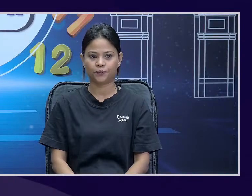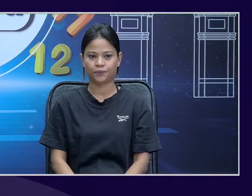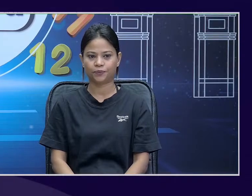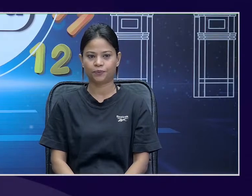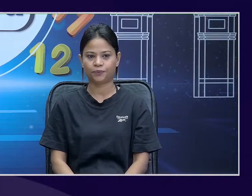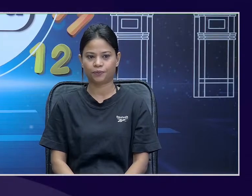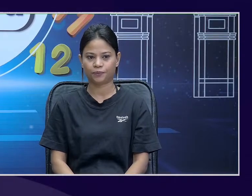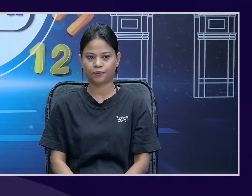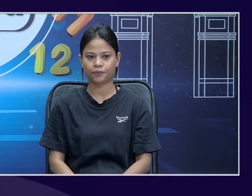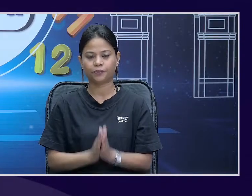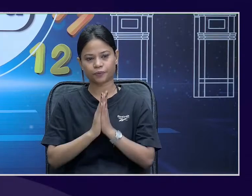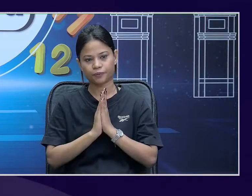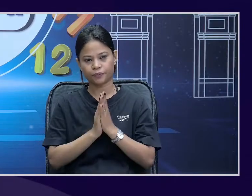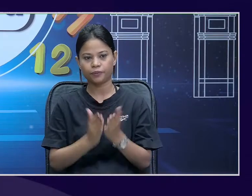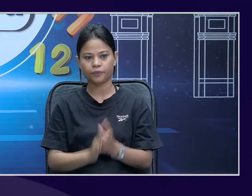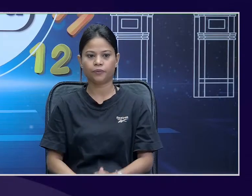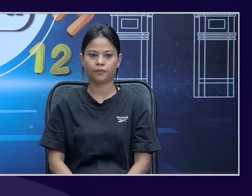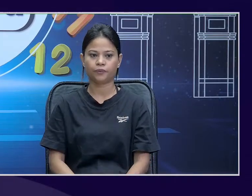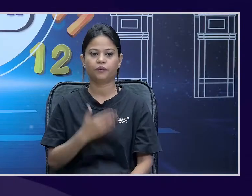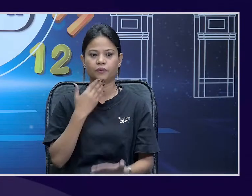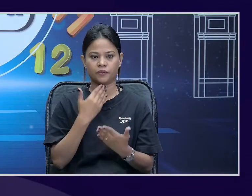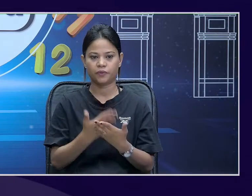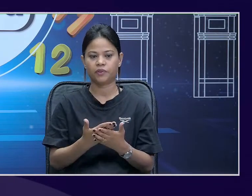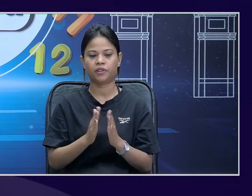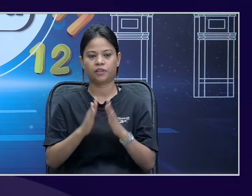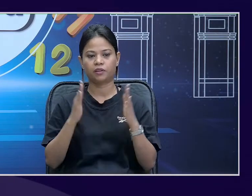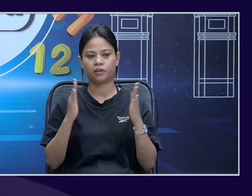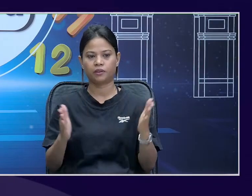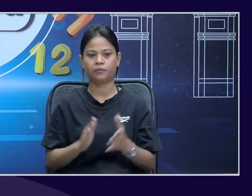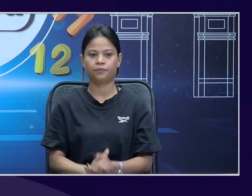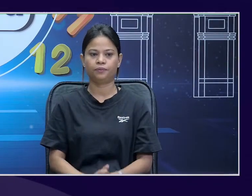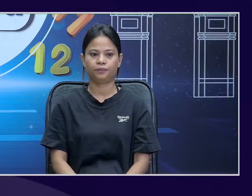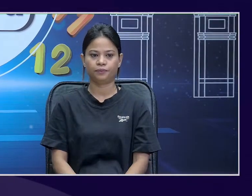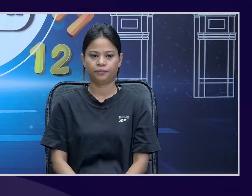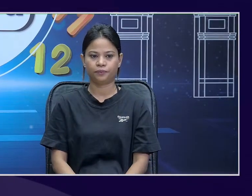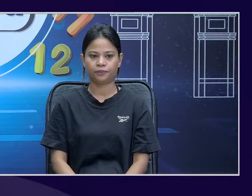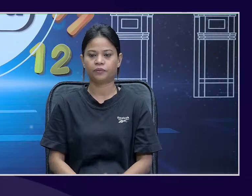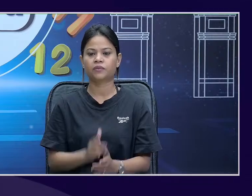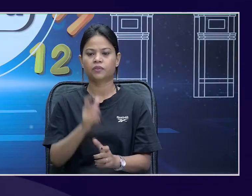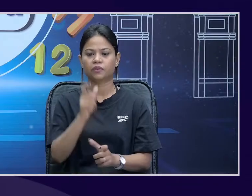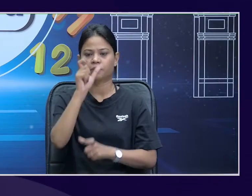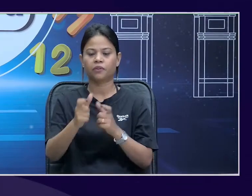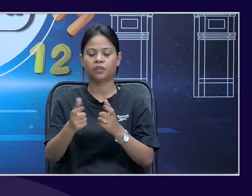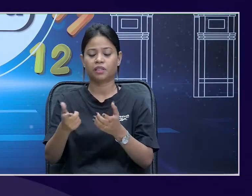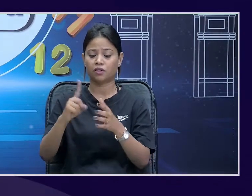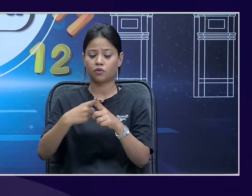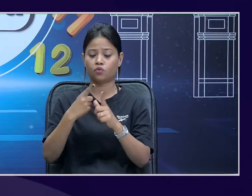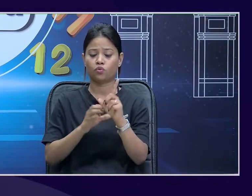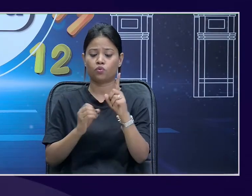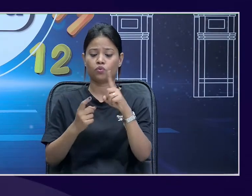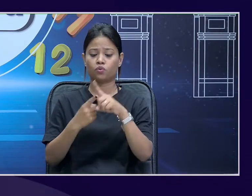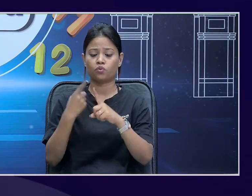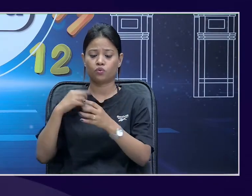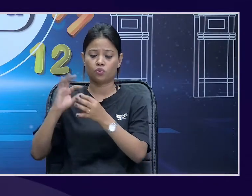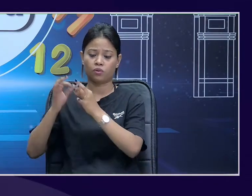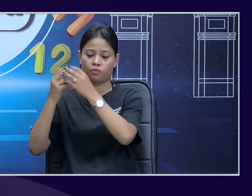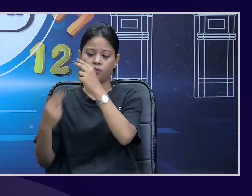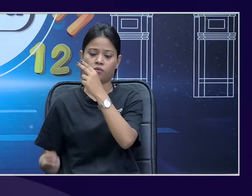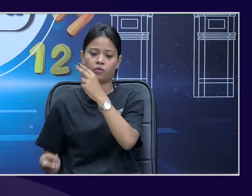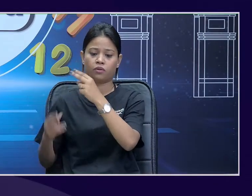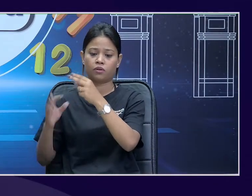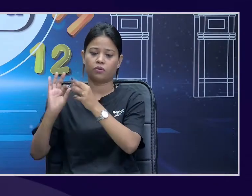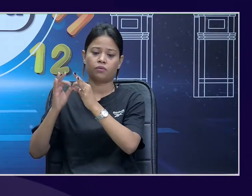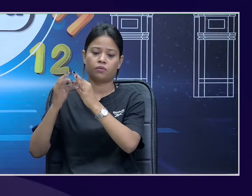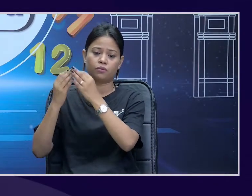you. Thank you so very much, ma'am. So nice of you. And thank you so much, Jyoti, for being with us and for your